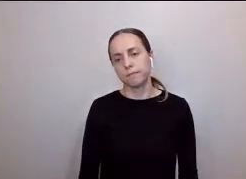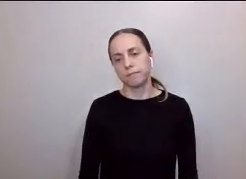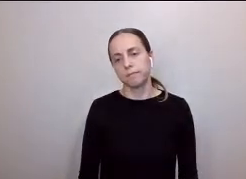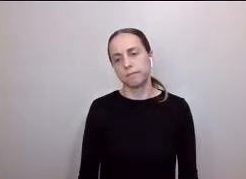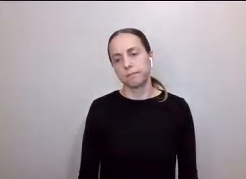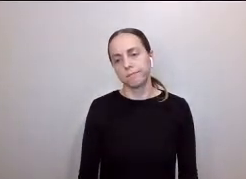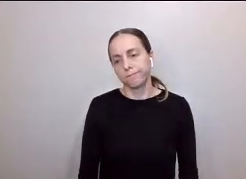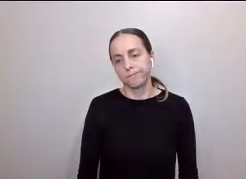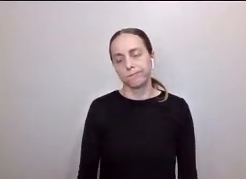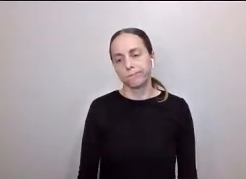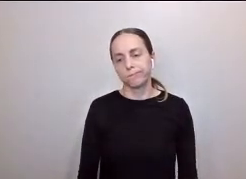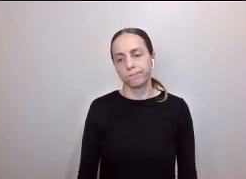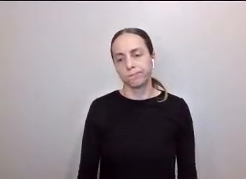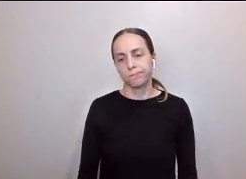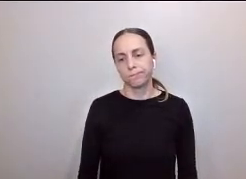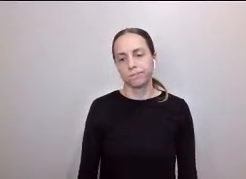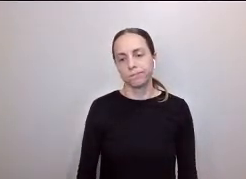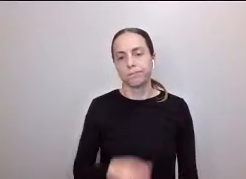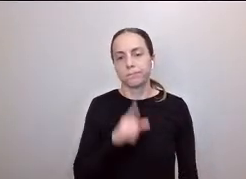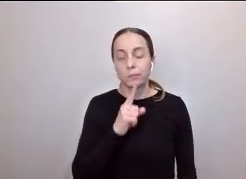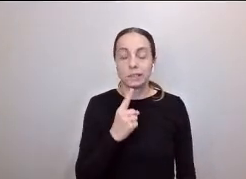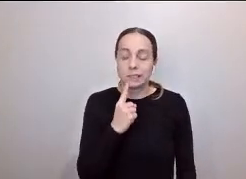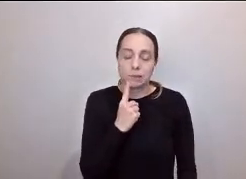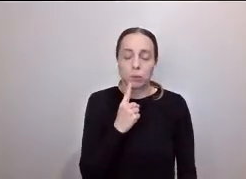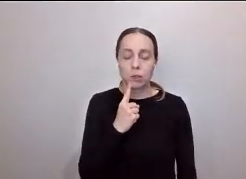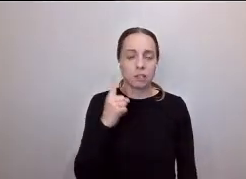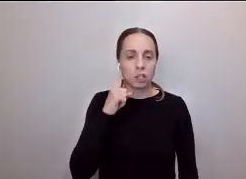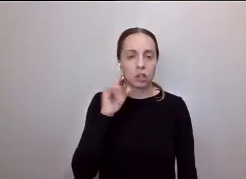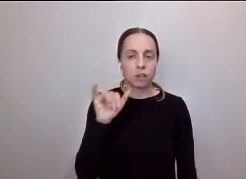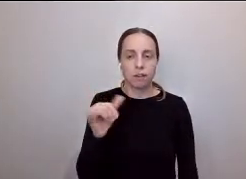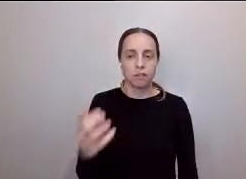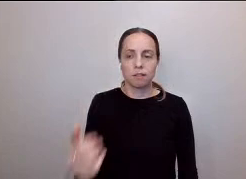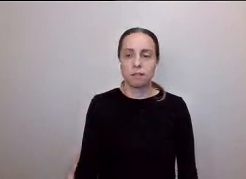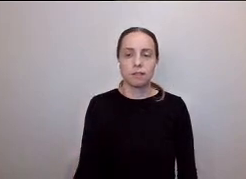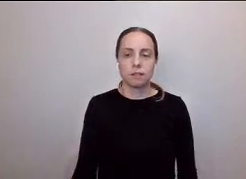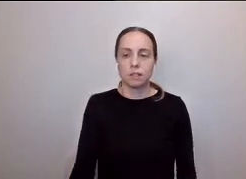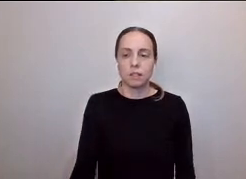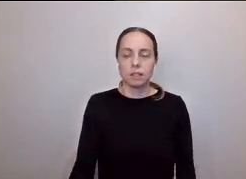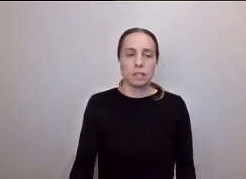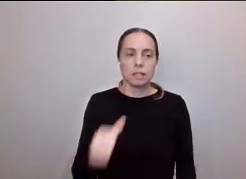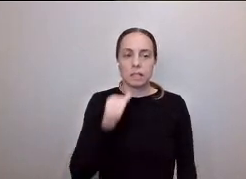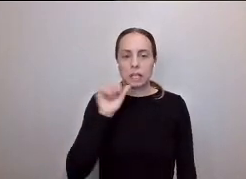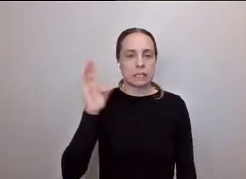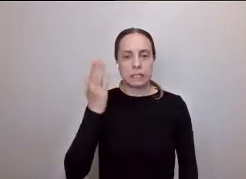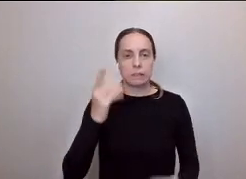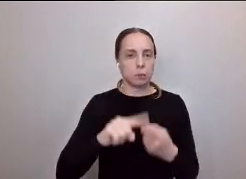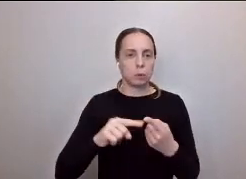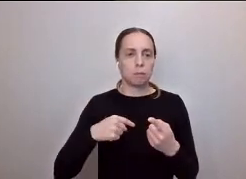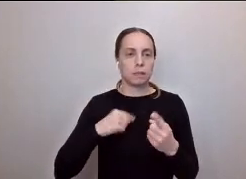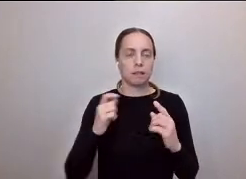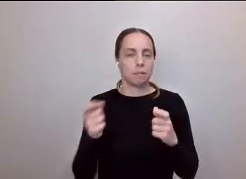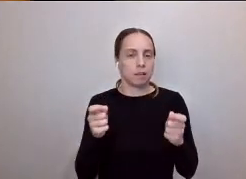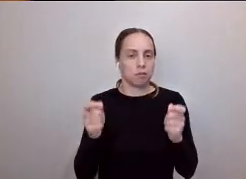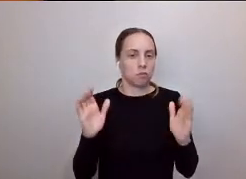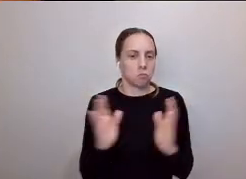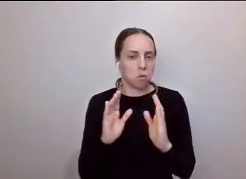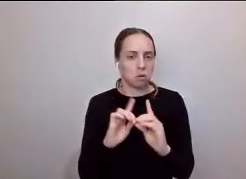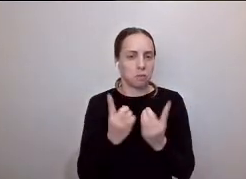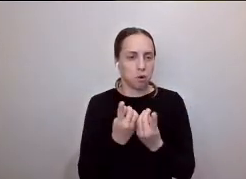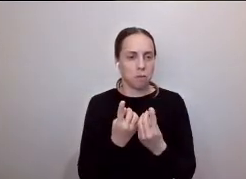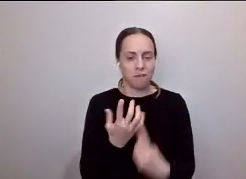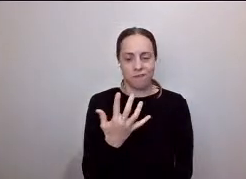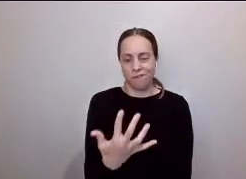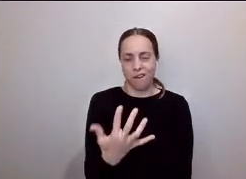it's really disappointing to hear that. It certainly didn't seem to me that managing a small department of five inspectors that have been